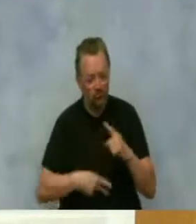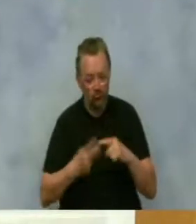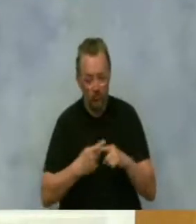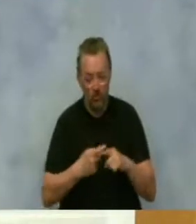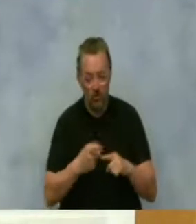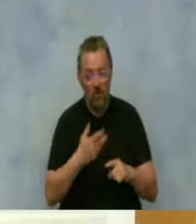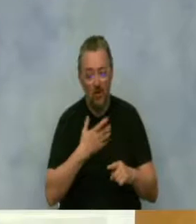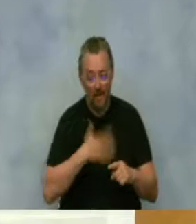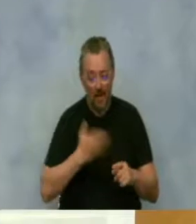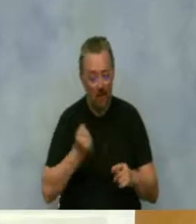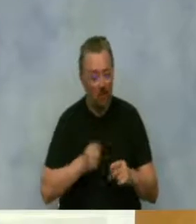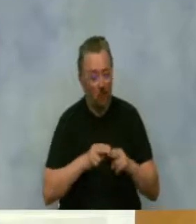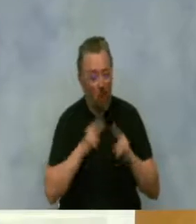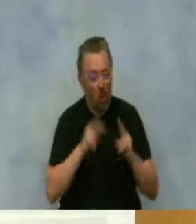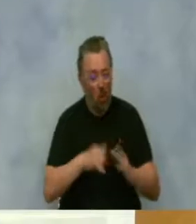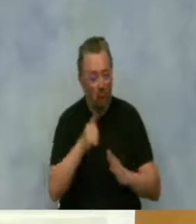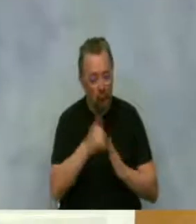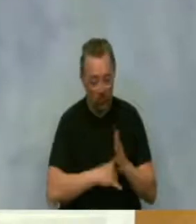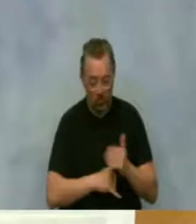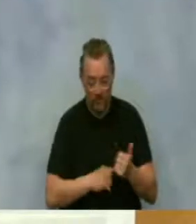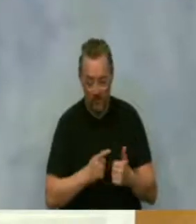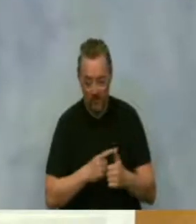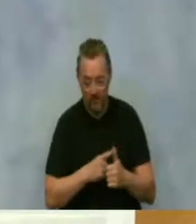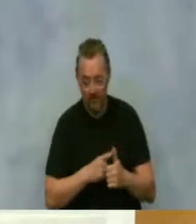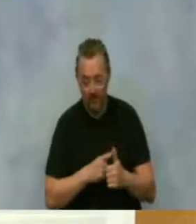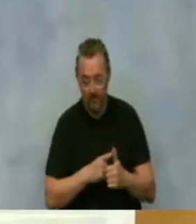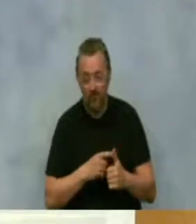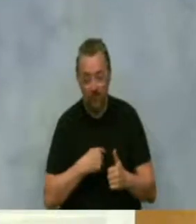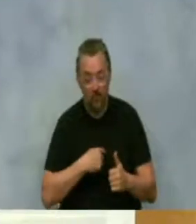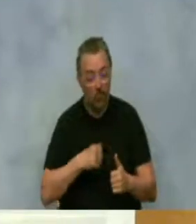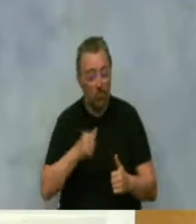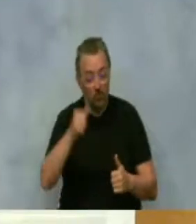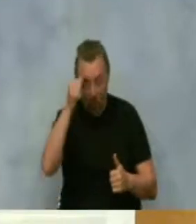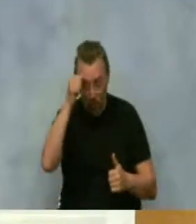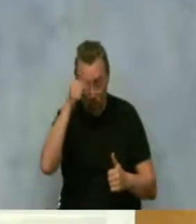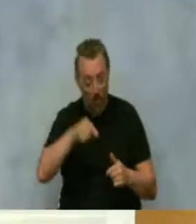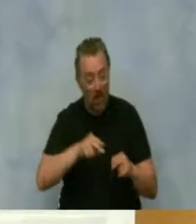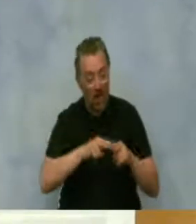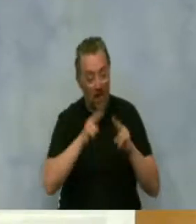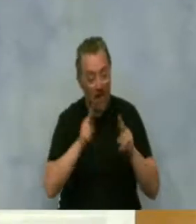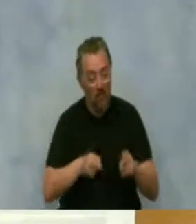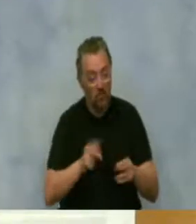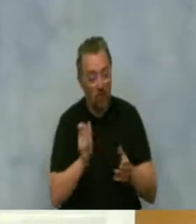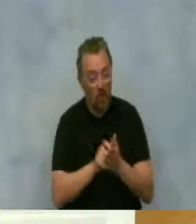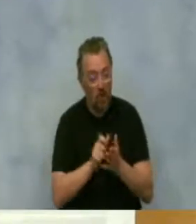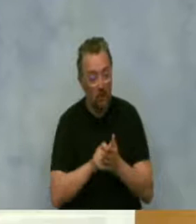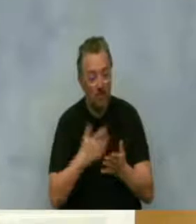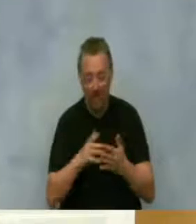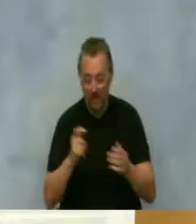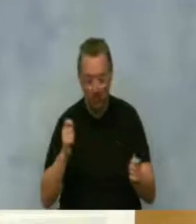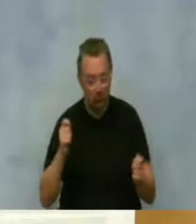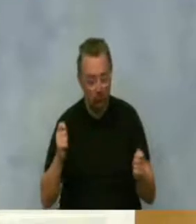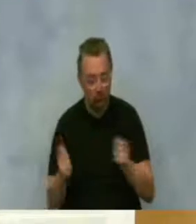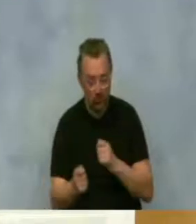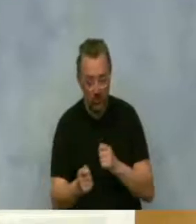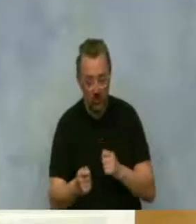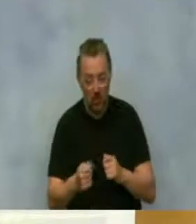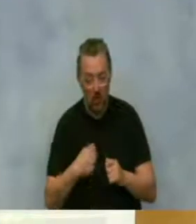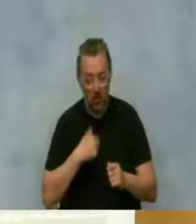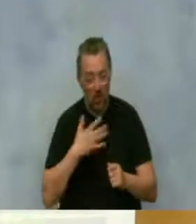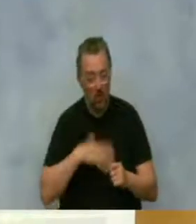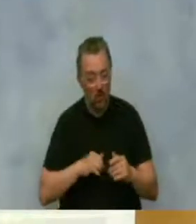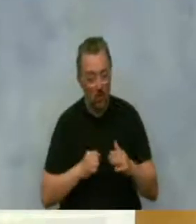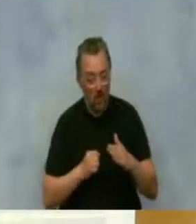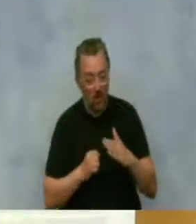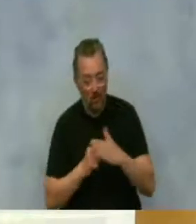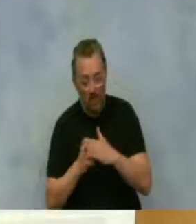report. We recognise absolutely that the housing market has changed and we want to maximise